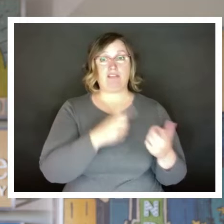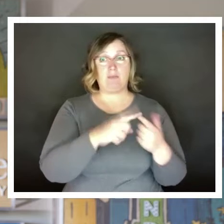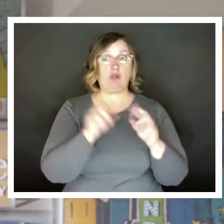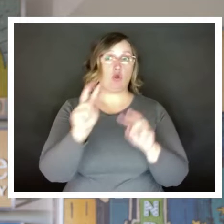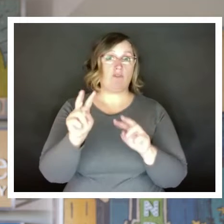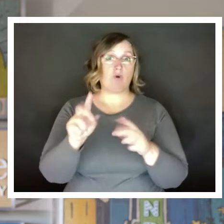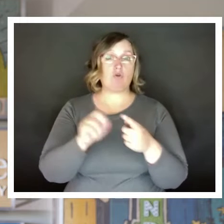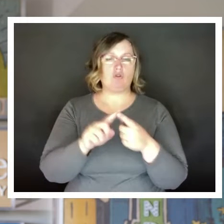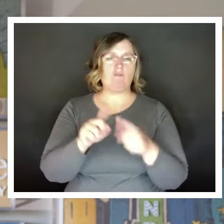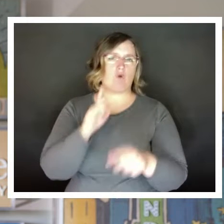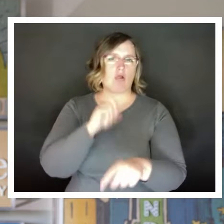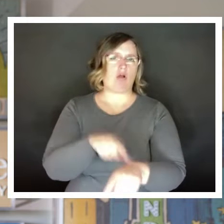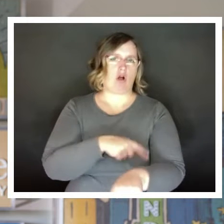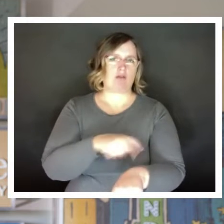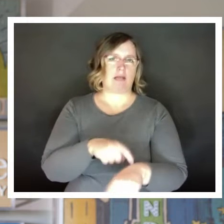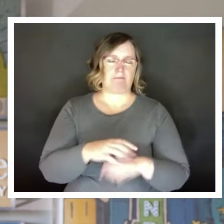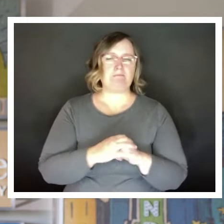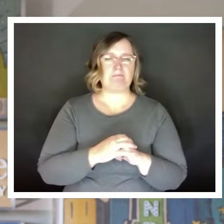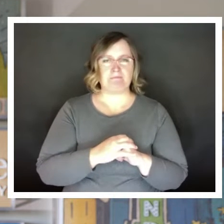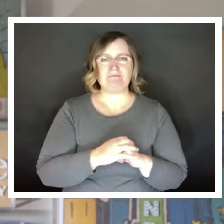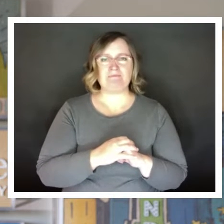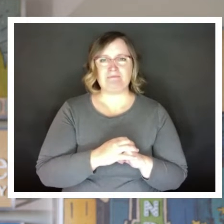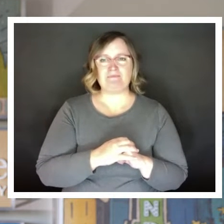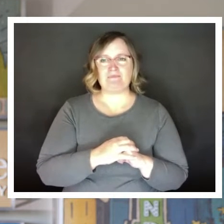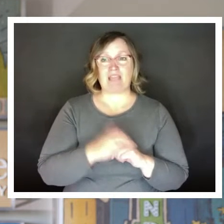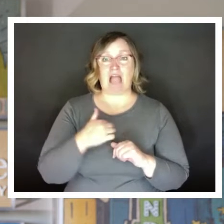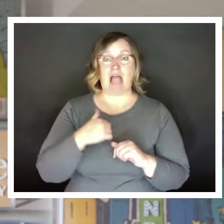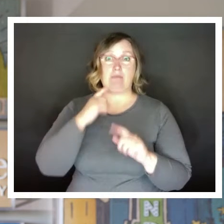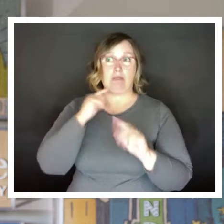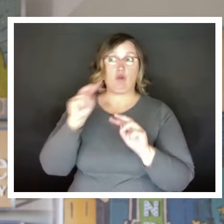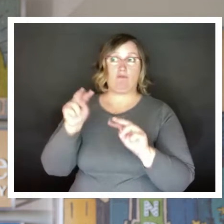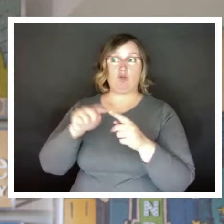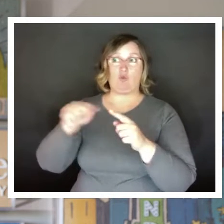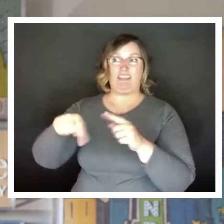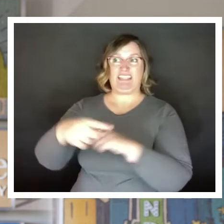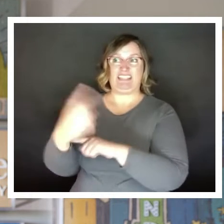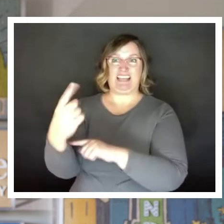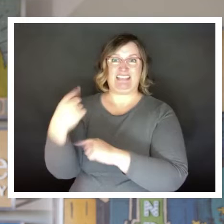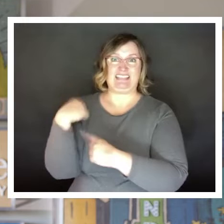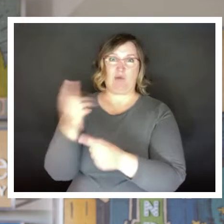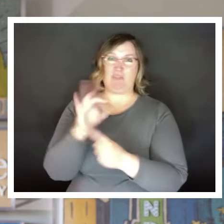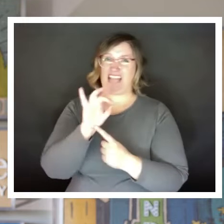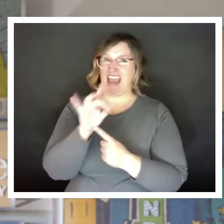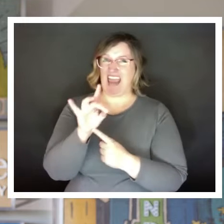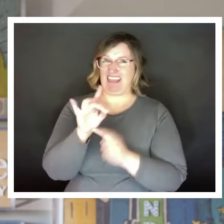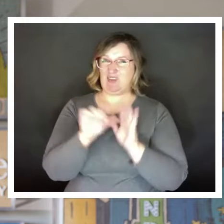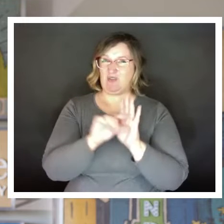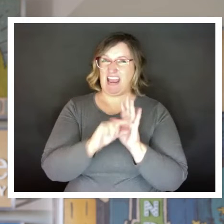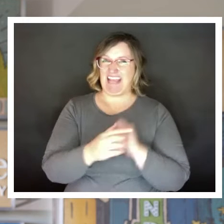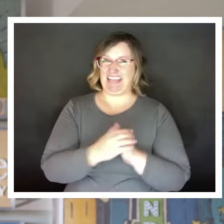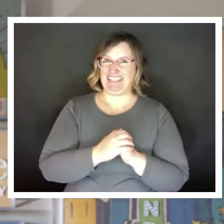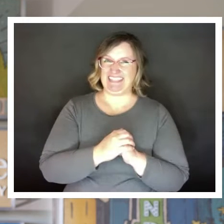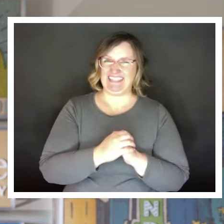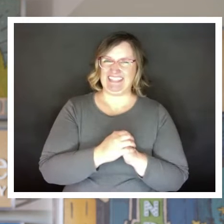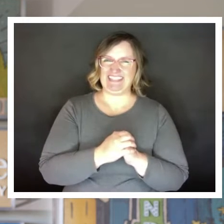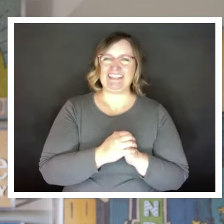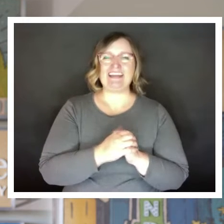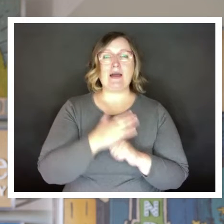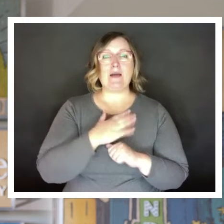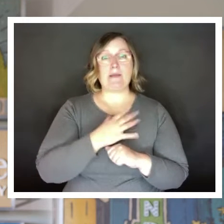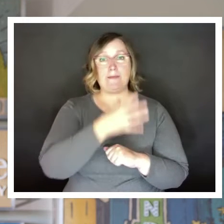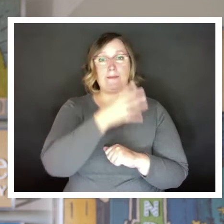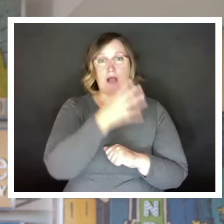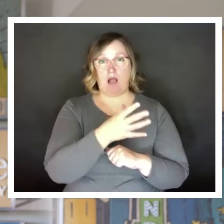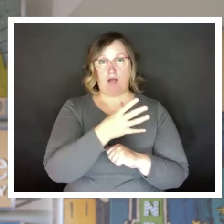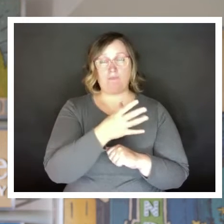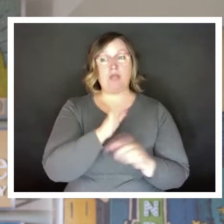to for a long time. I've been looking forward to this day since I was an 8th grader. My mom's opportunity